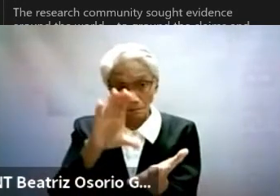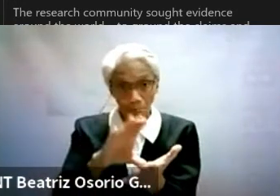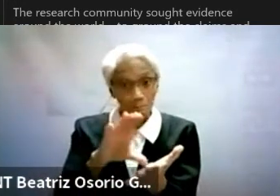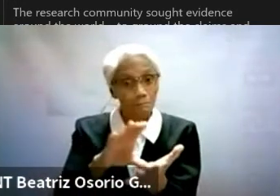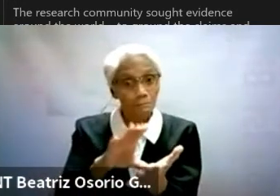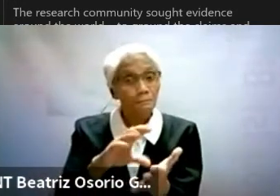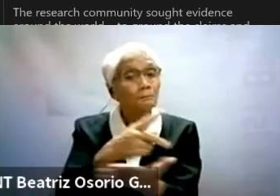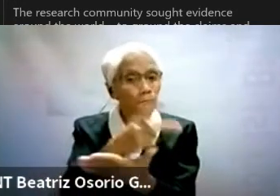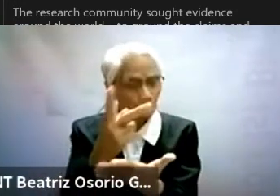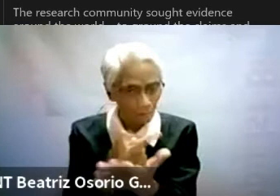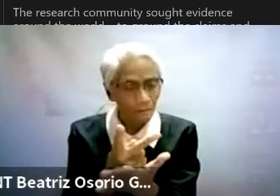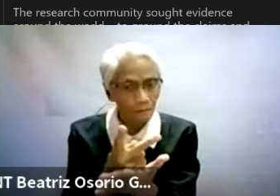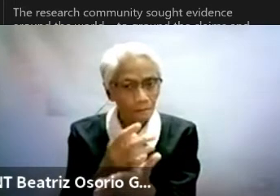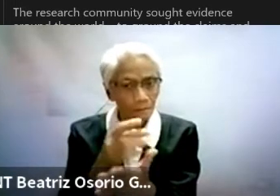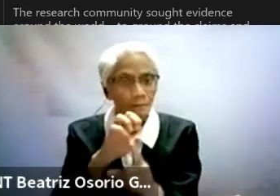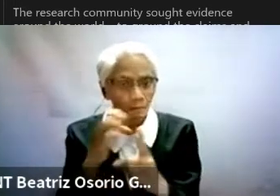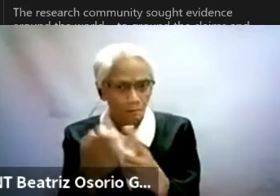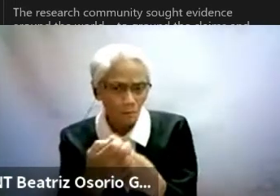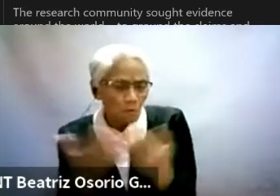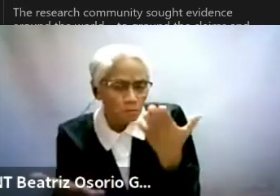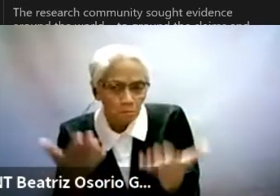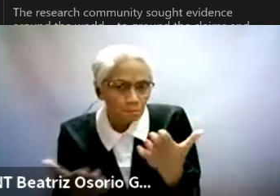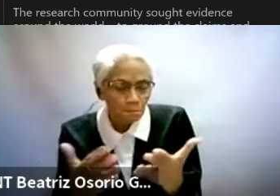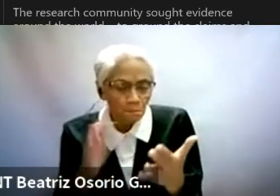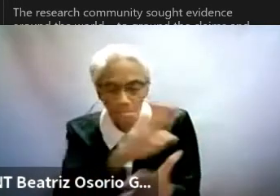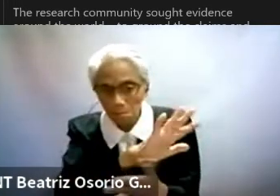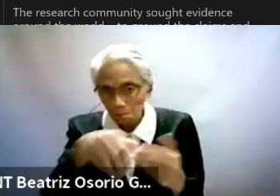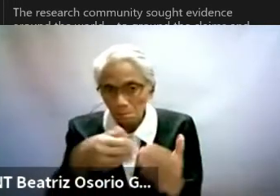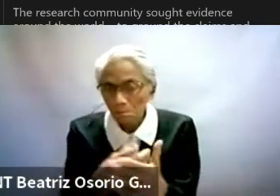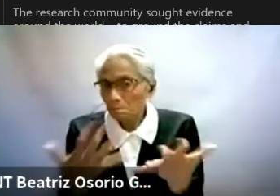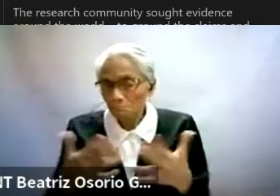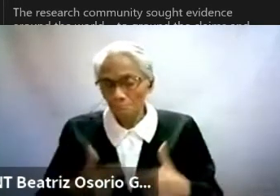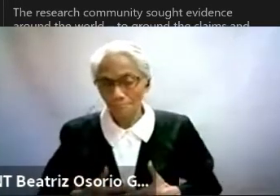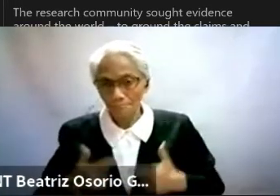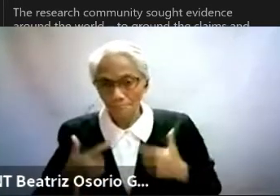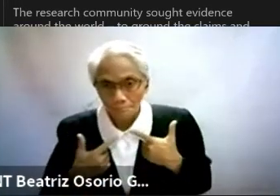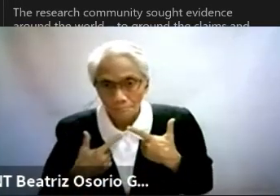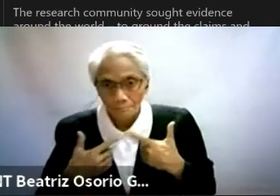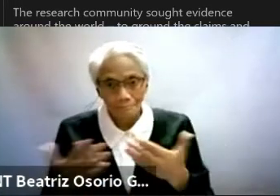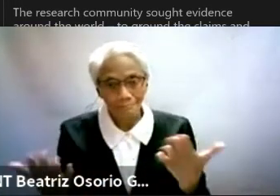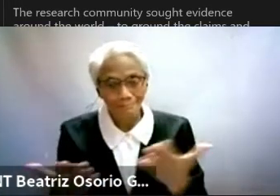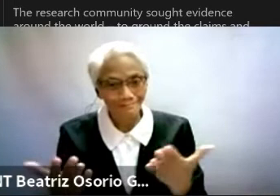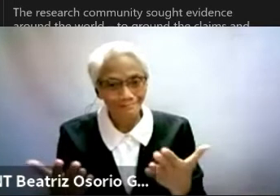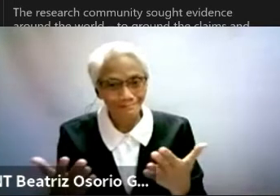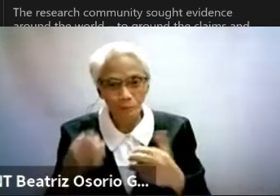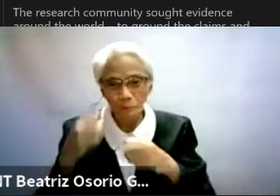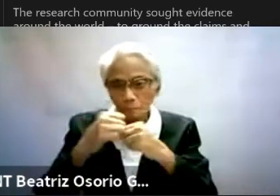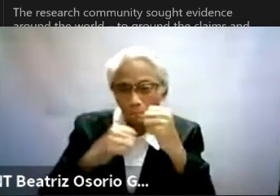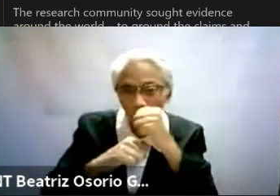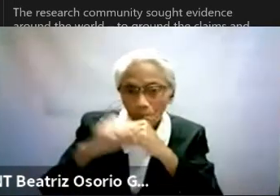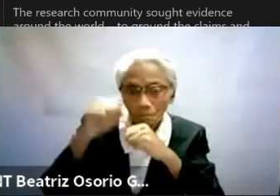environment in which they all live. An environment which has its own infrastructure,